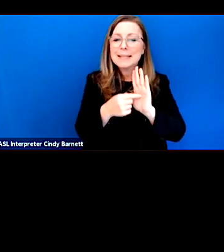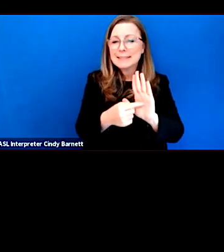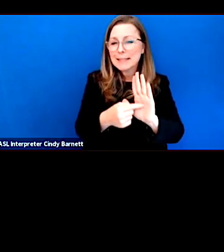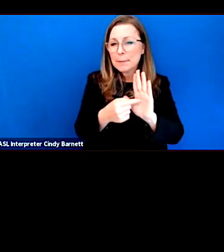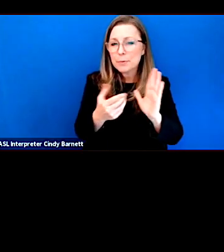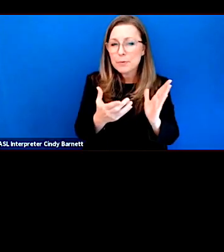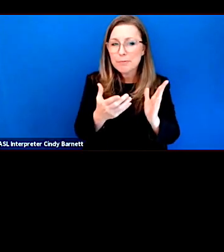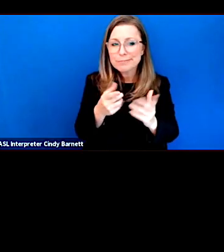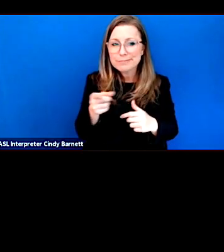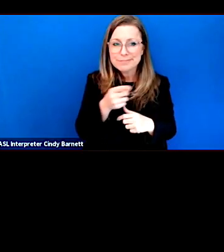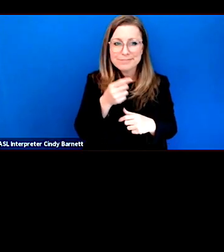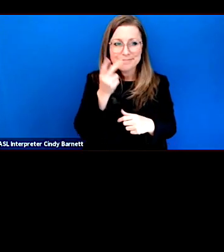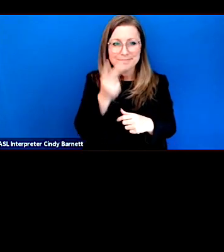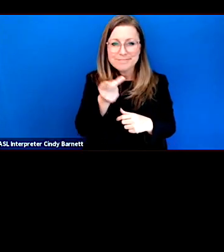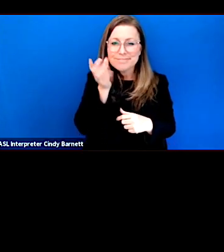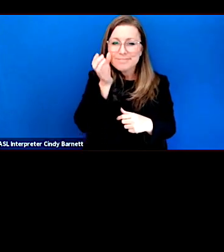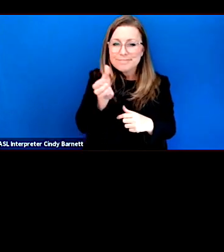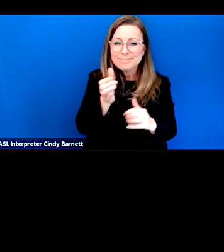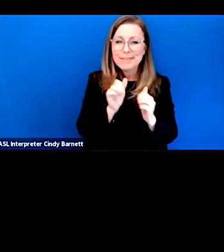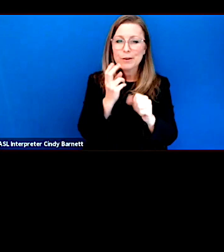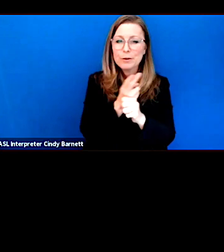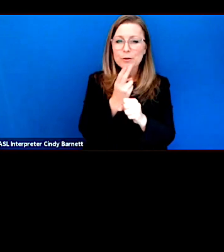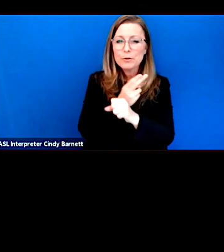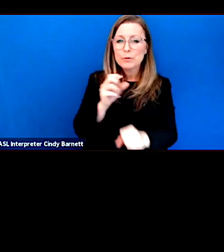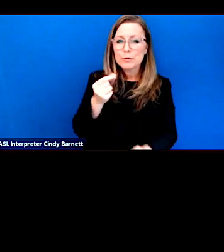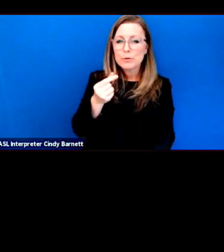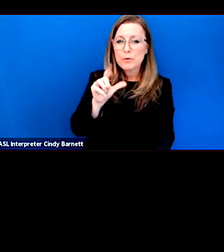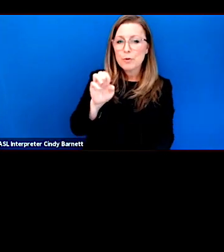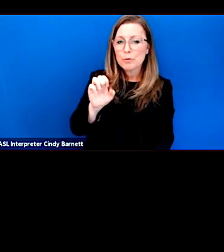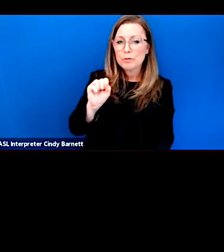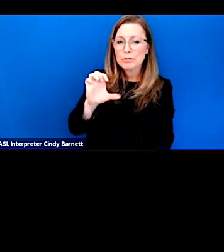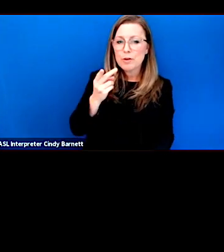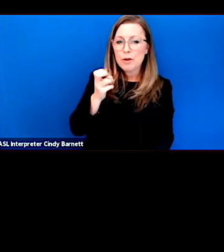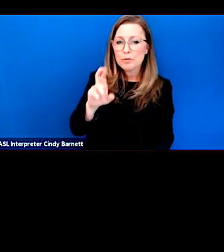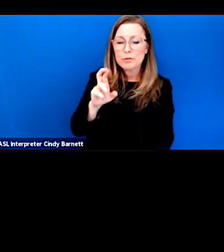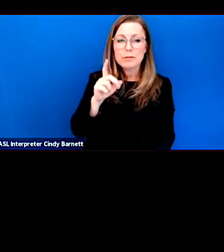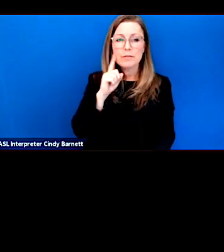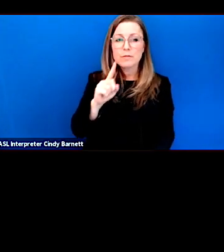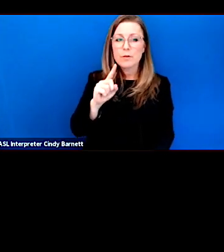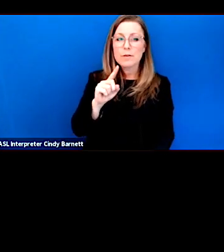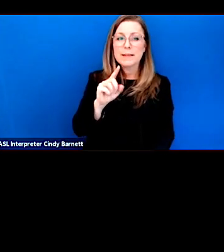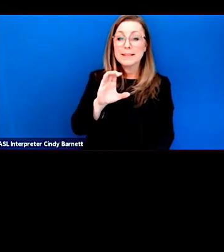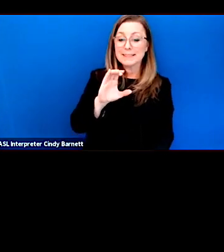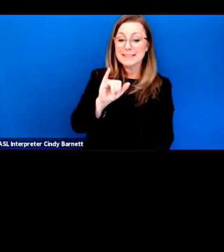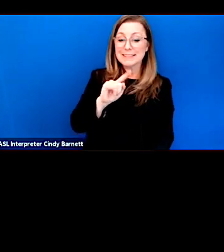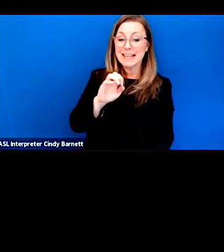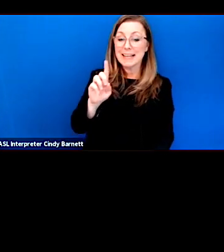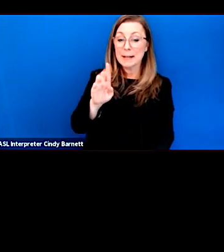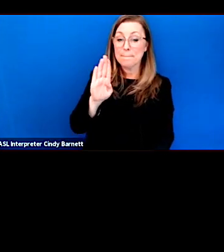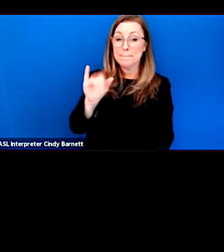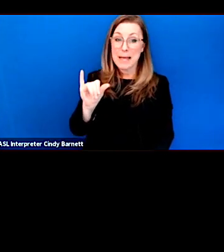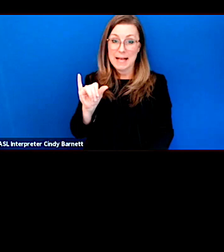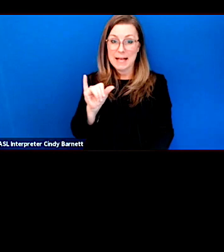an understanding of how to use the Google Scholar cited by feature. So let me take a moment and switch my screens